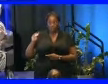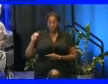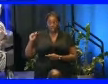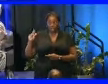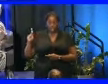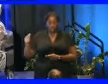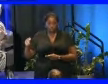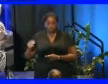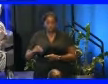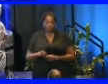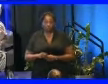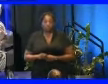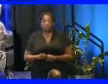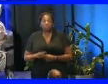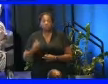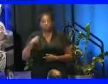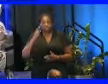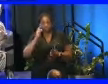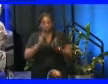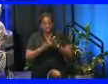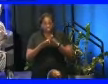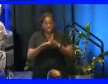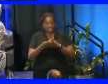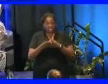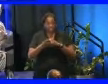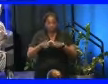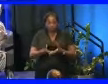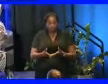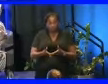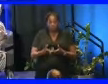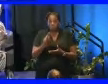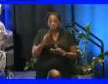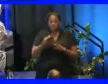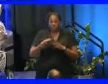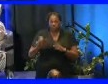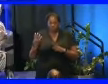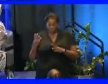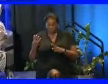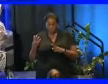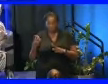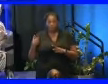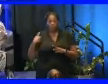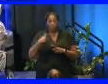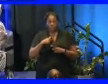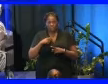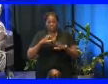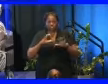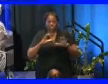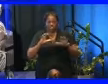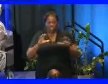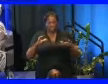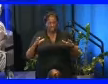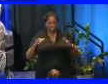Within that time, I was recognized as a leader of the encampment, 1 out of 4. We had done a lot of organizing